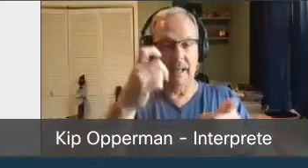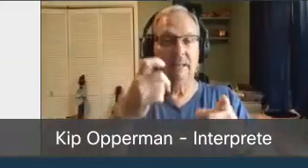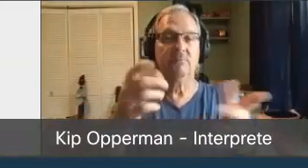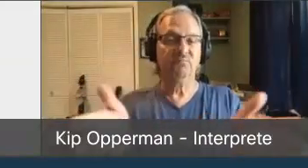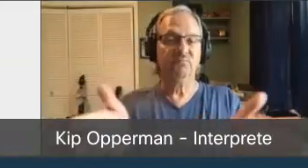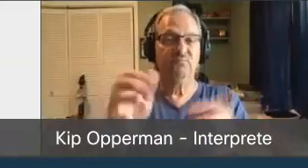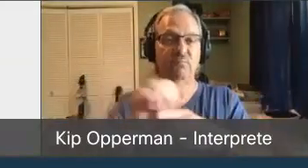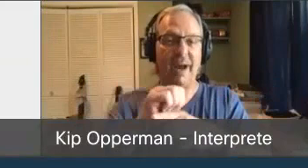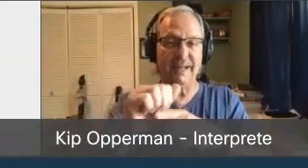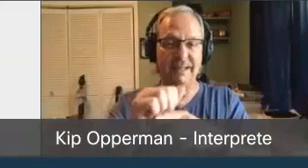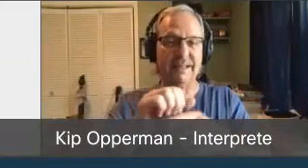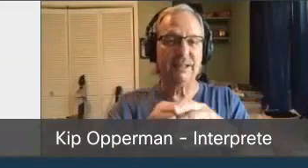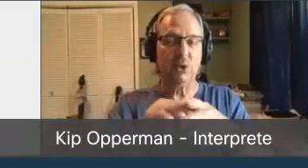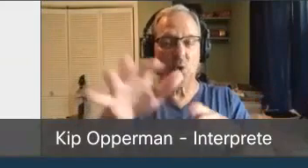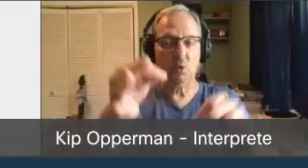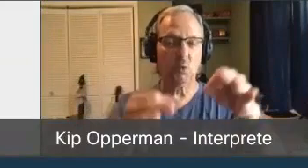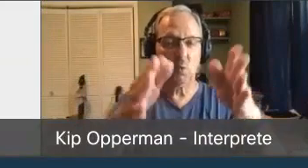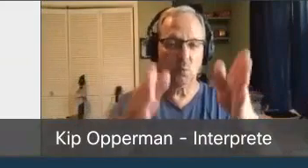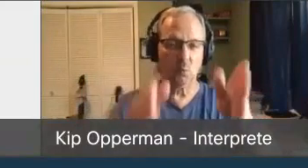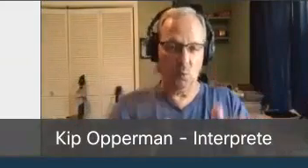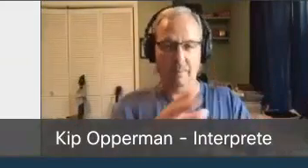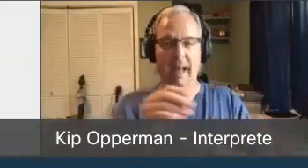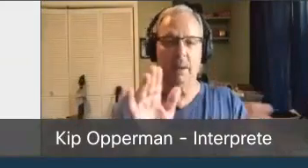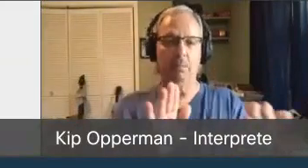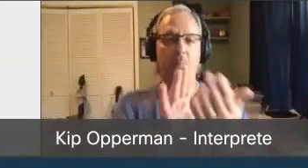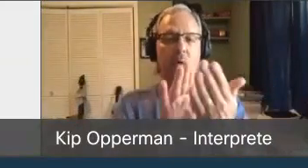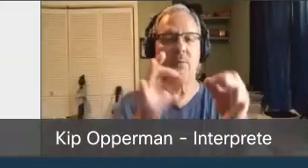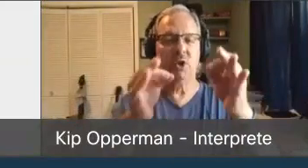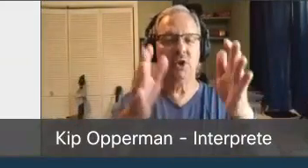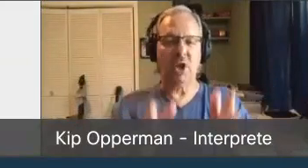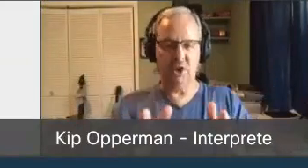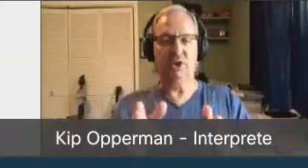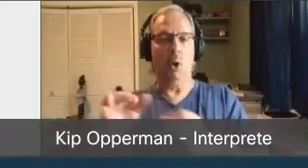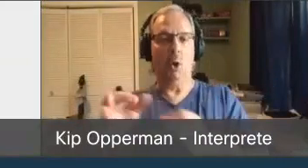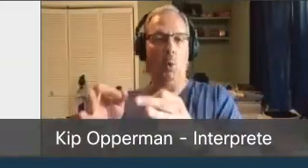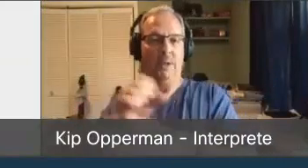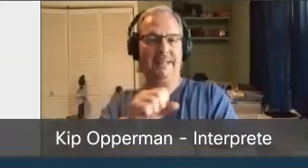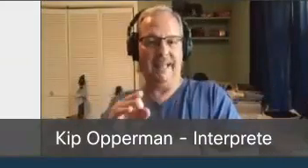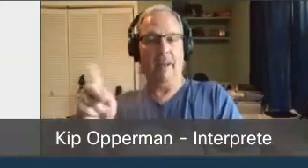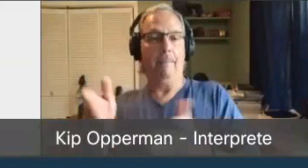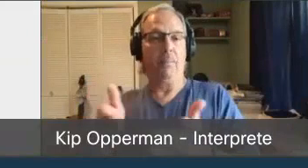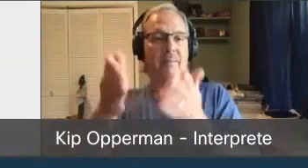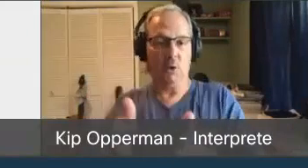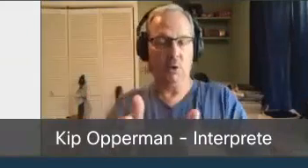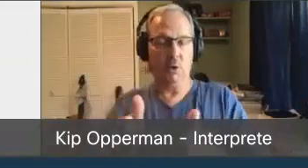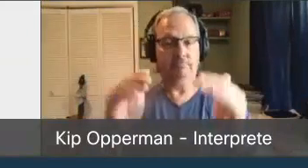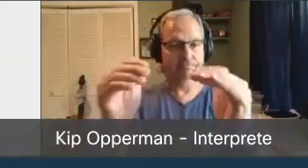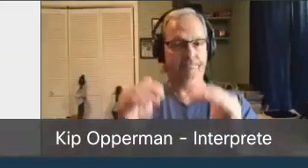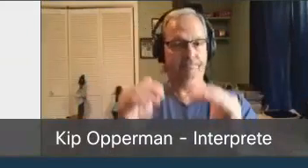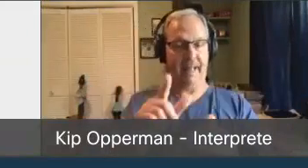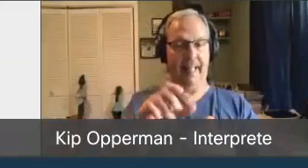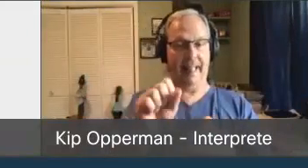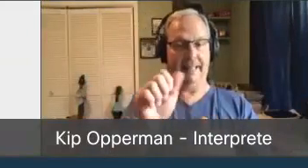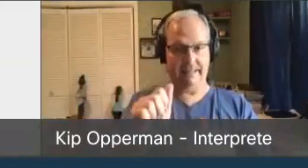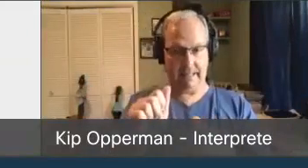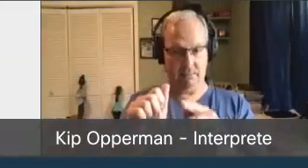for Judges, Court Staff, and Providers. And the three presenters today are Dr. Lisa Callahan, Judge Marcia Hirsch, and